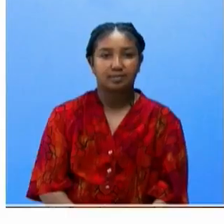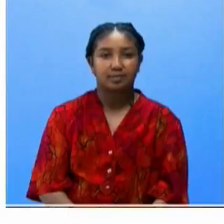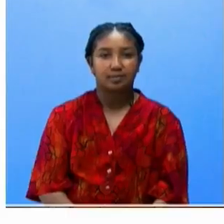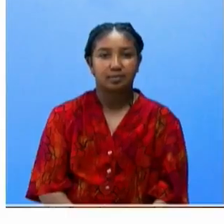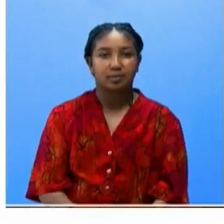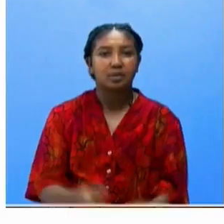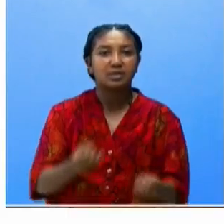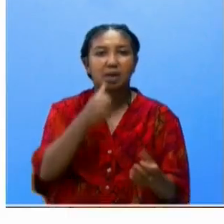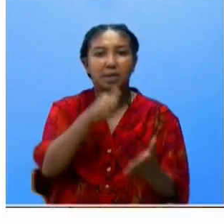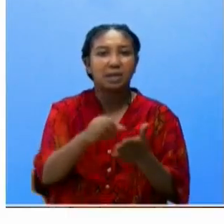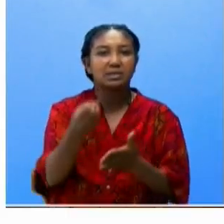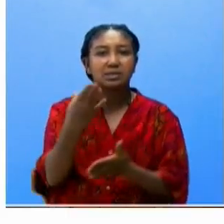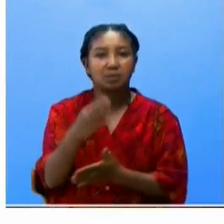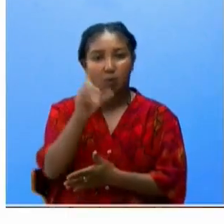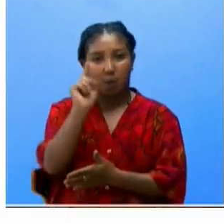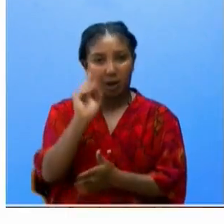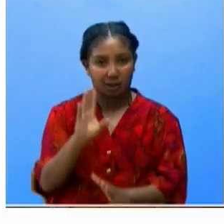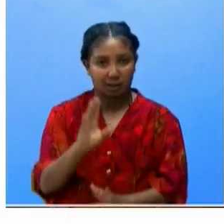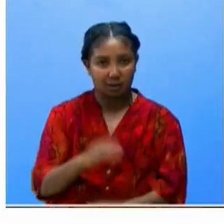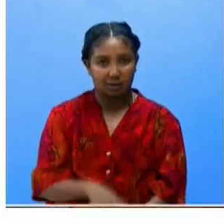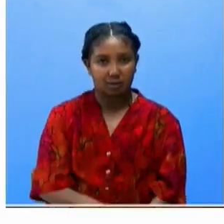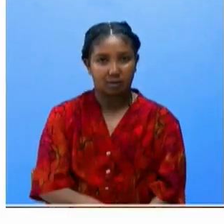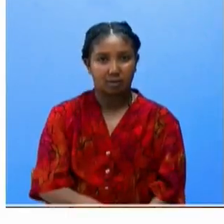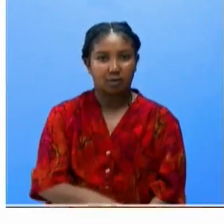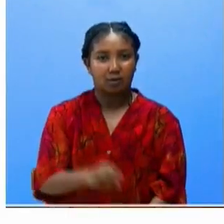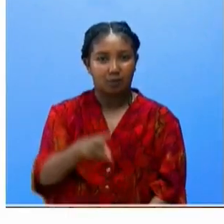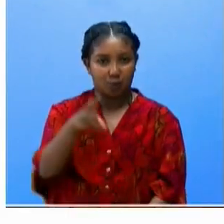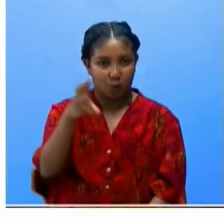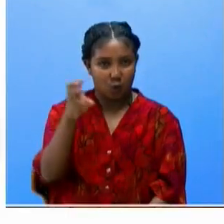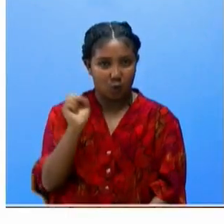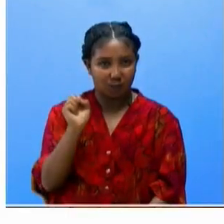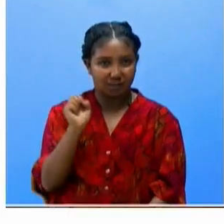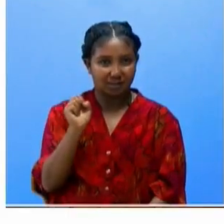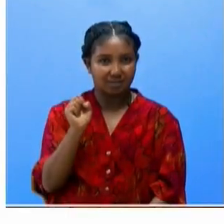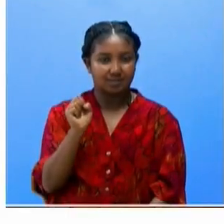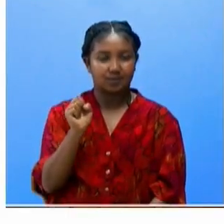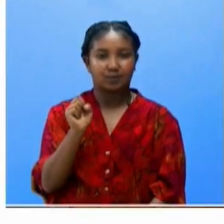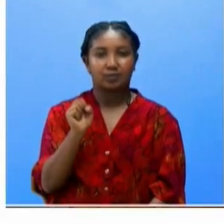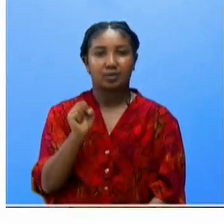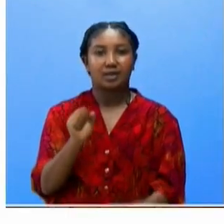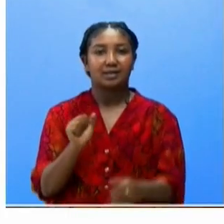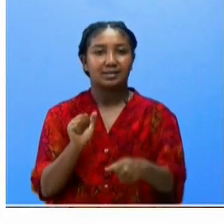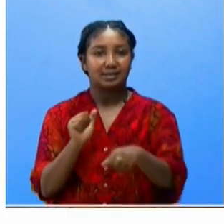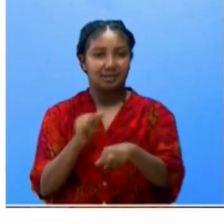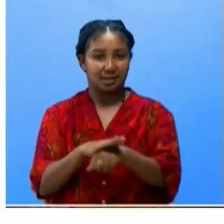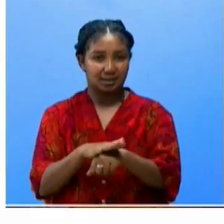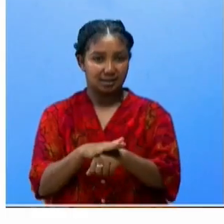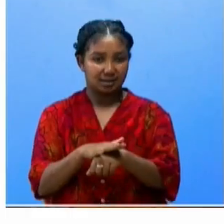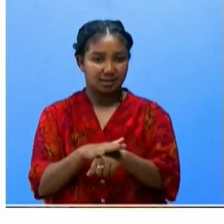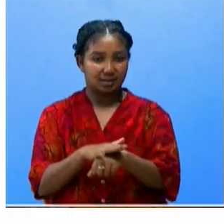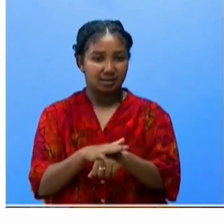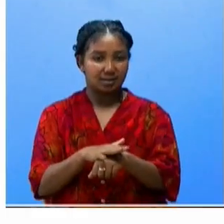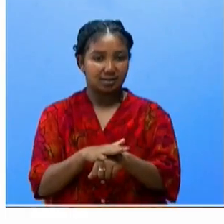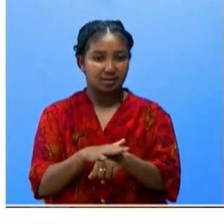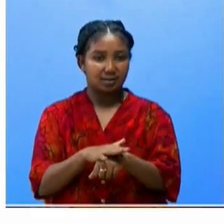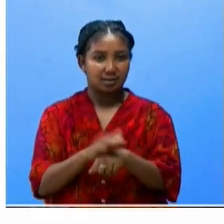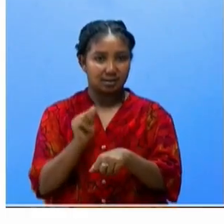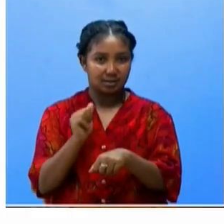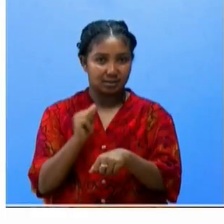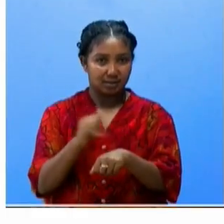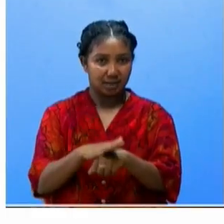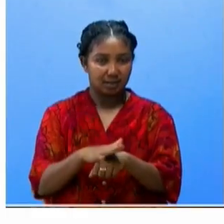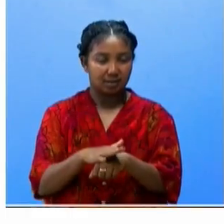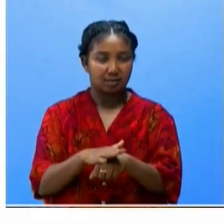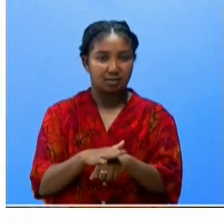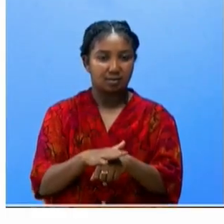How many application? One was sent. Yes, was